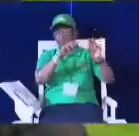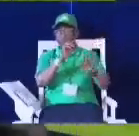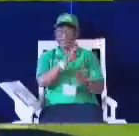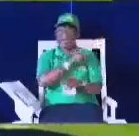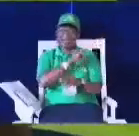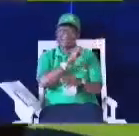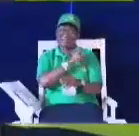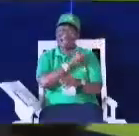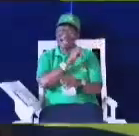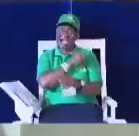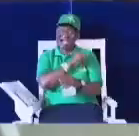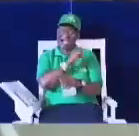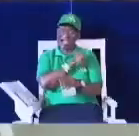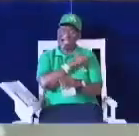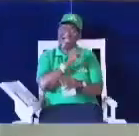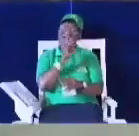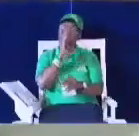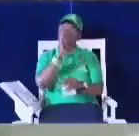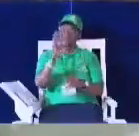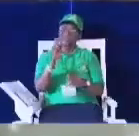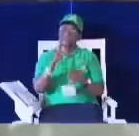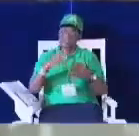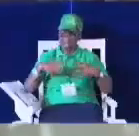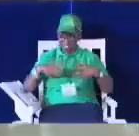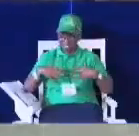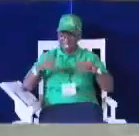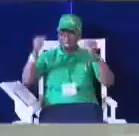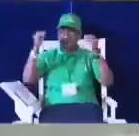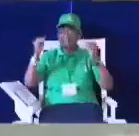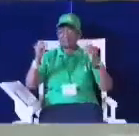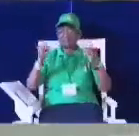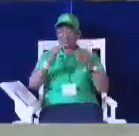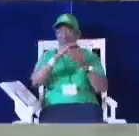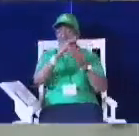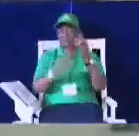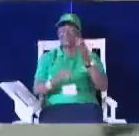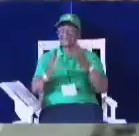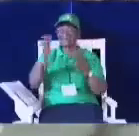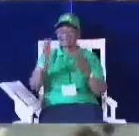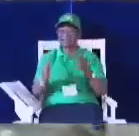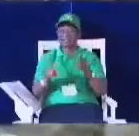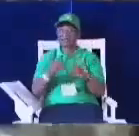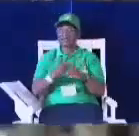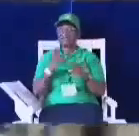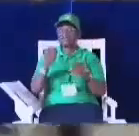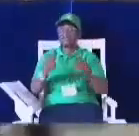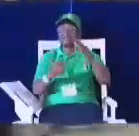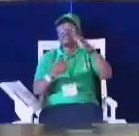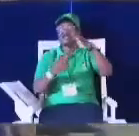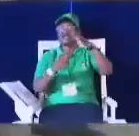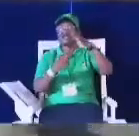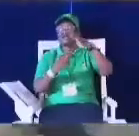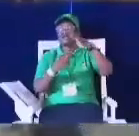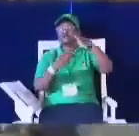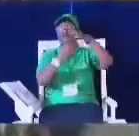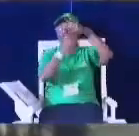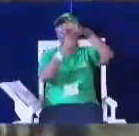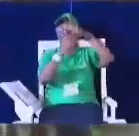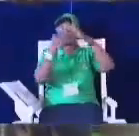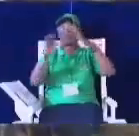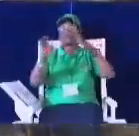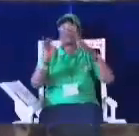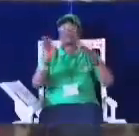Behold, completely from the top of your head to the sole of your feet. Behold.